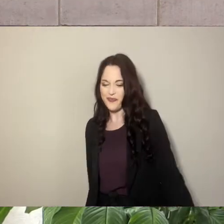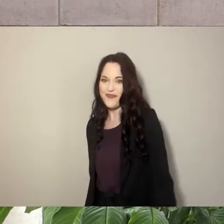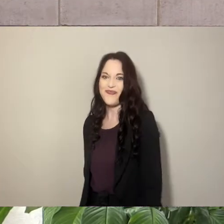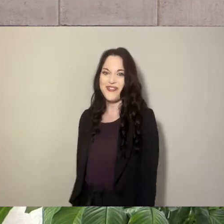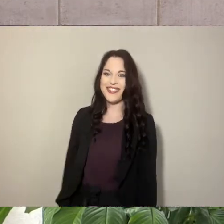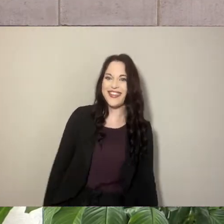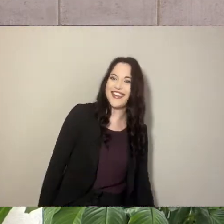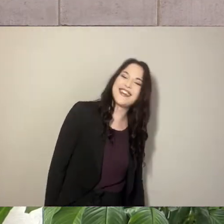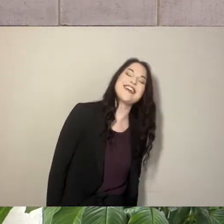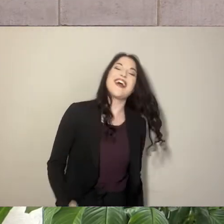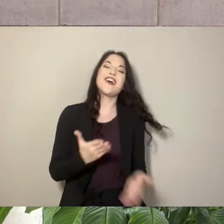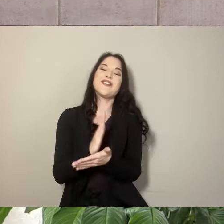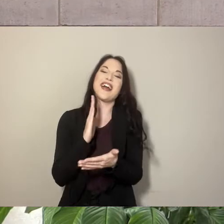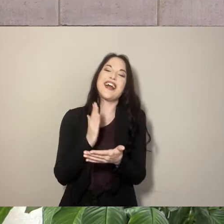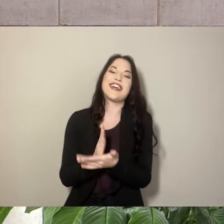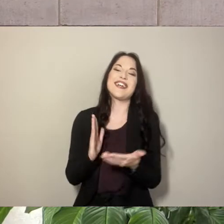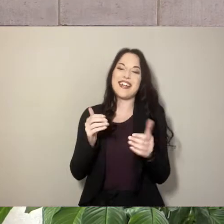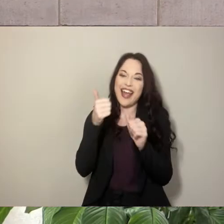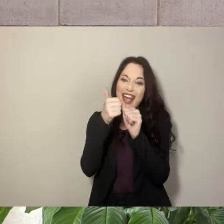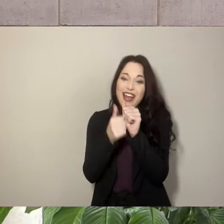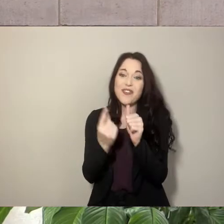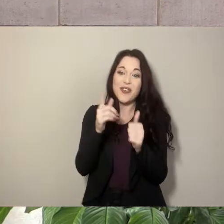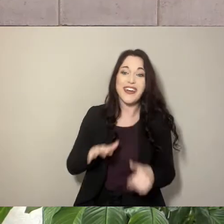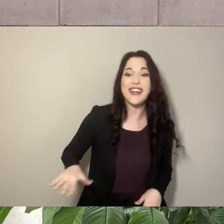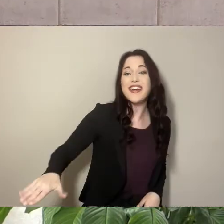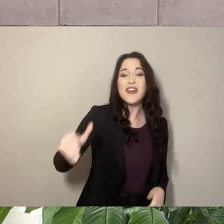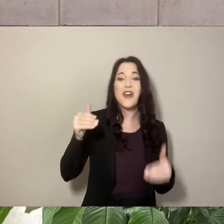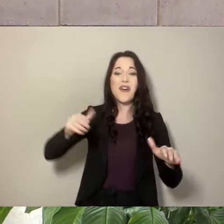right. Everybody.